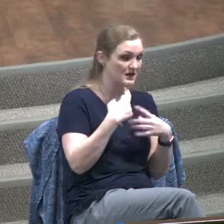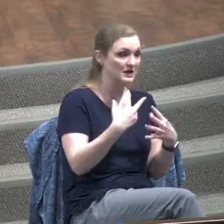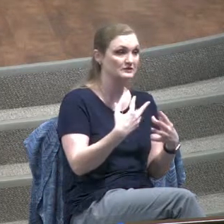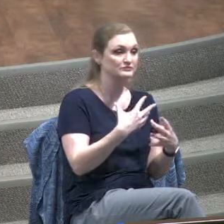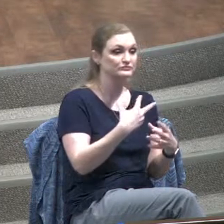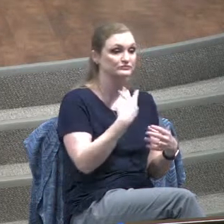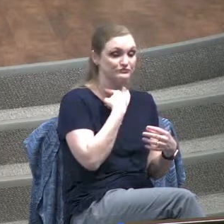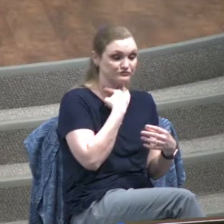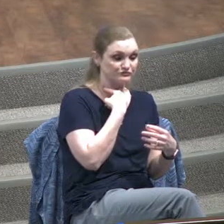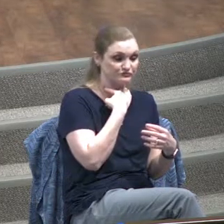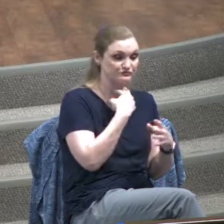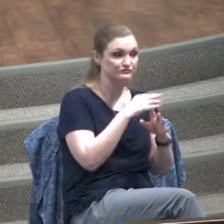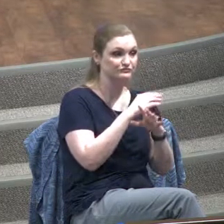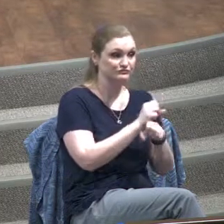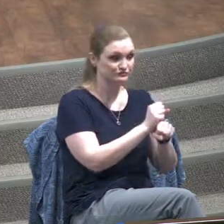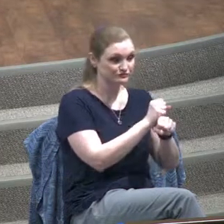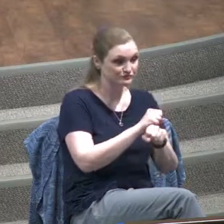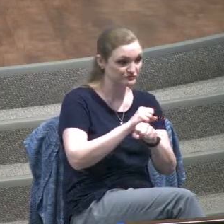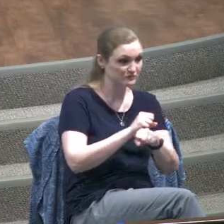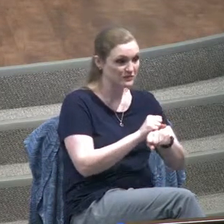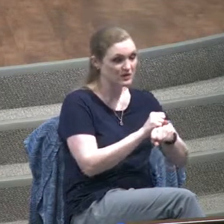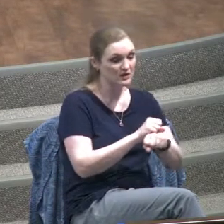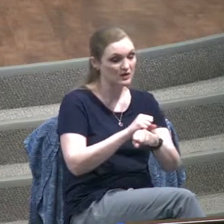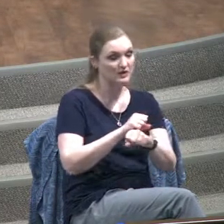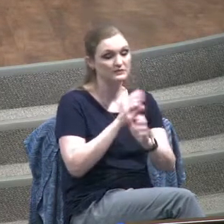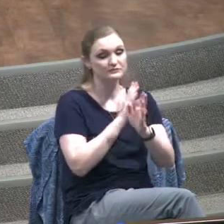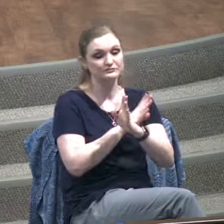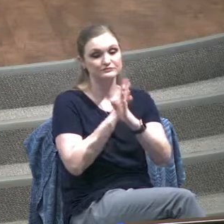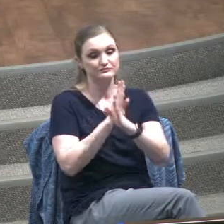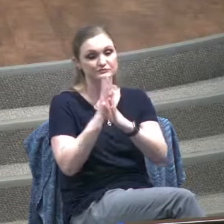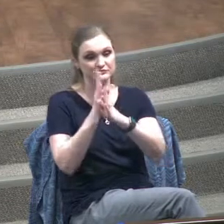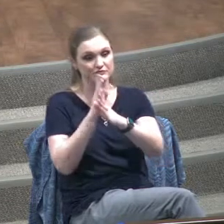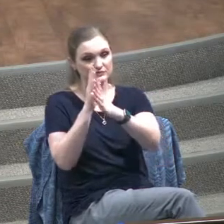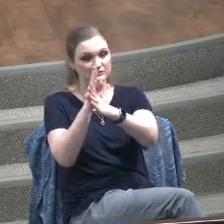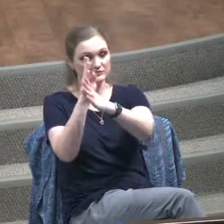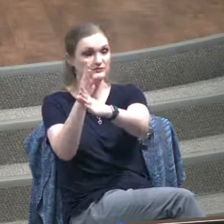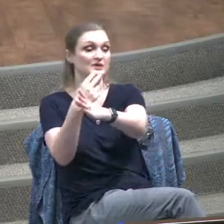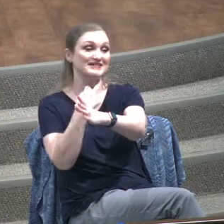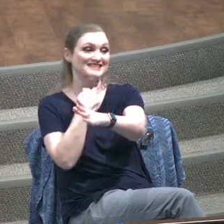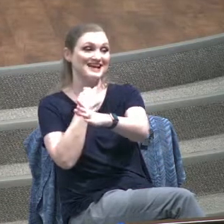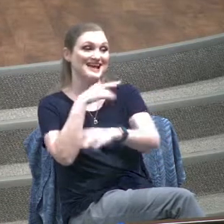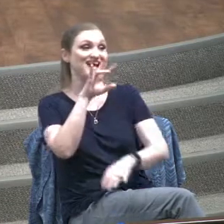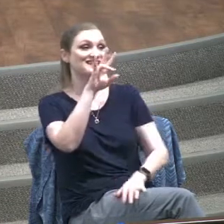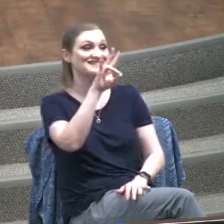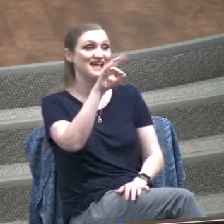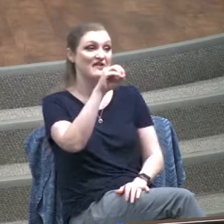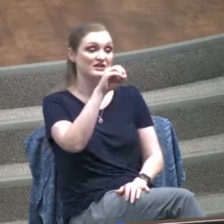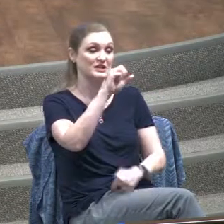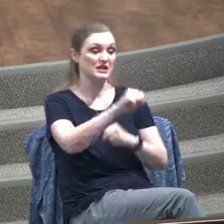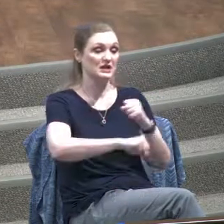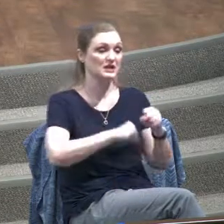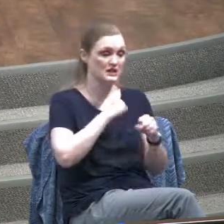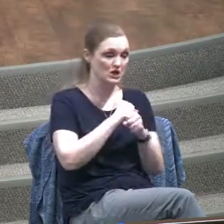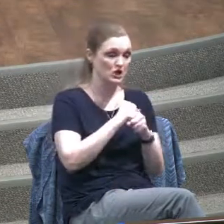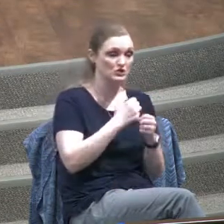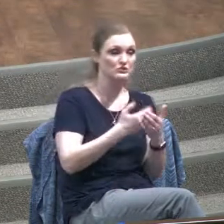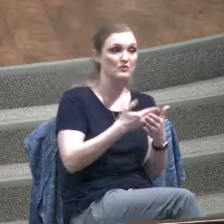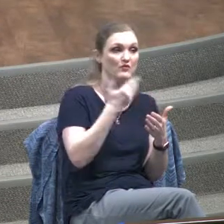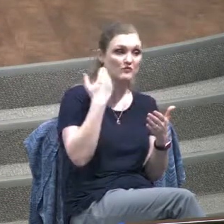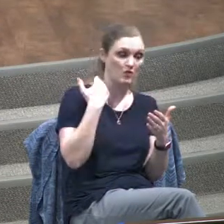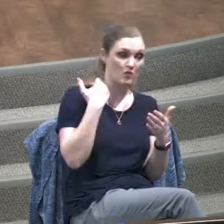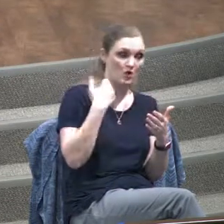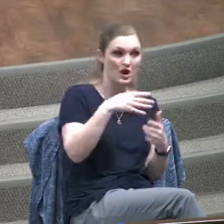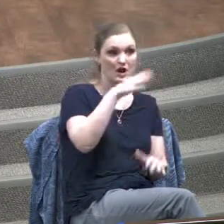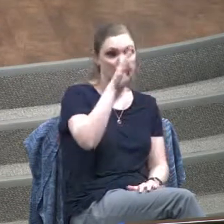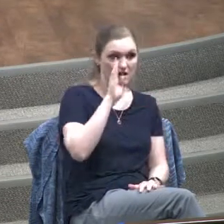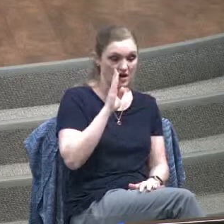going to take Jerusalem, they're going to take us into captivity 70 years before